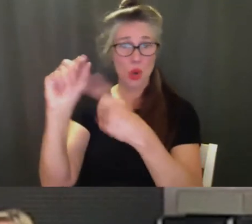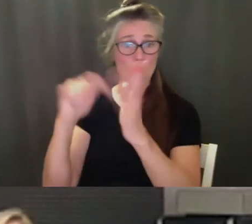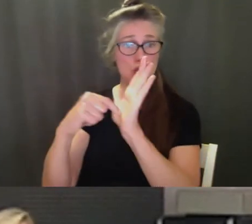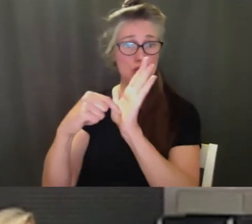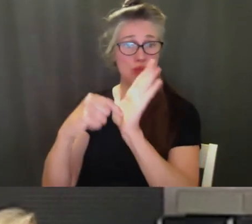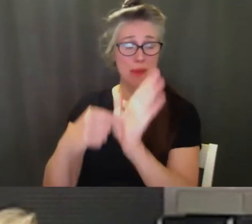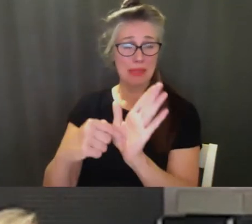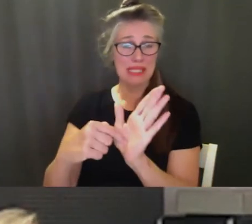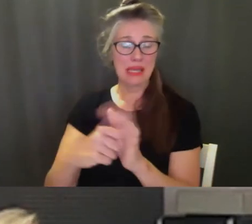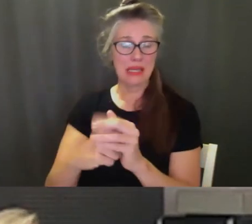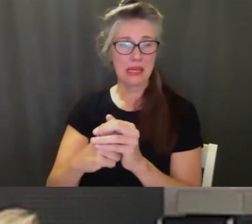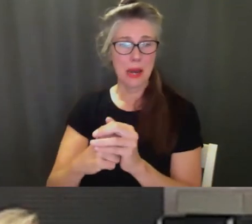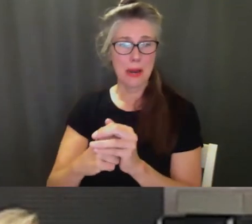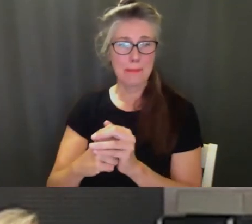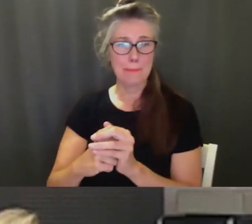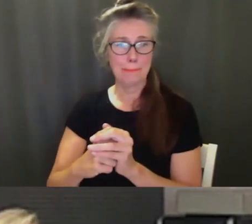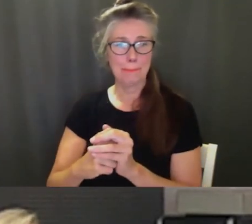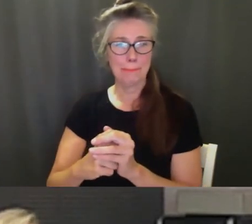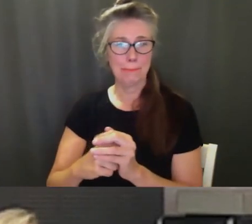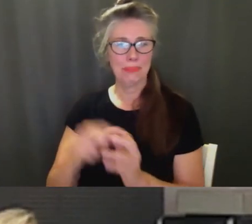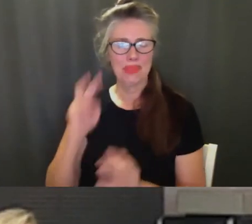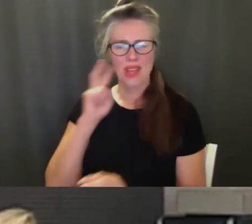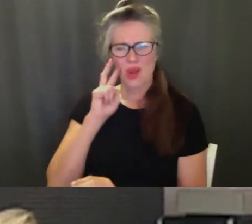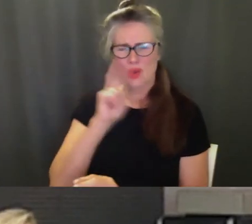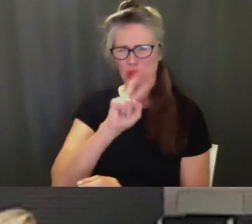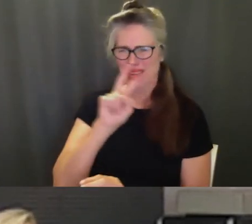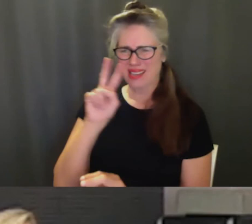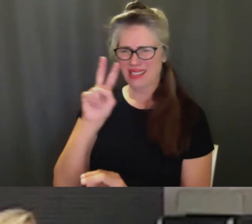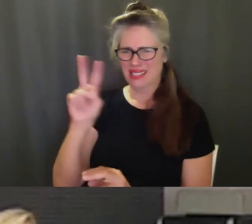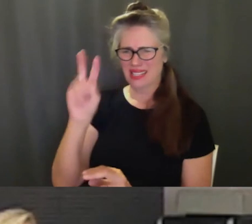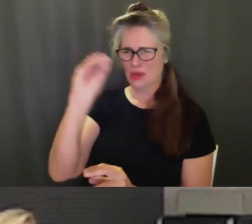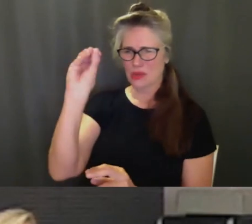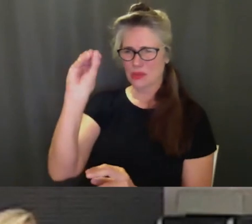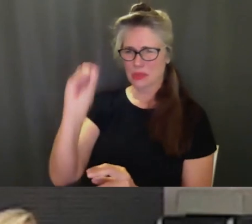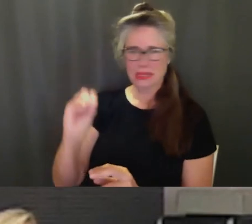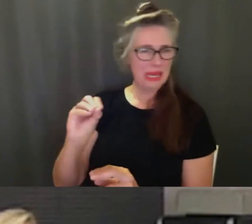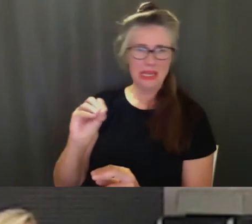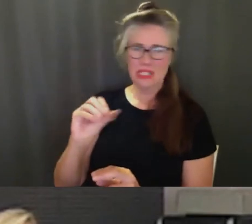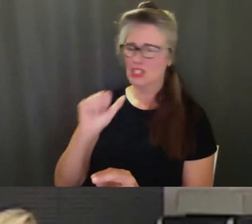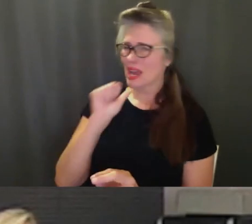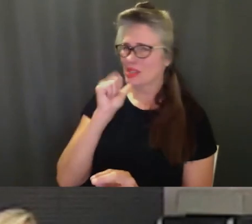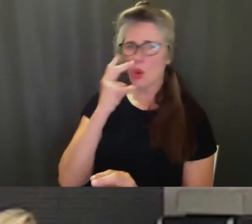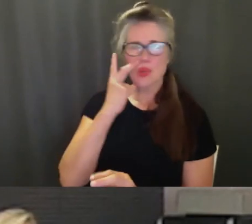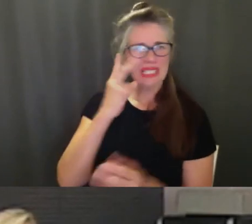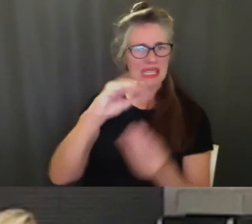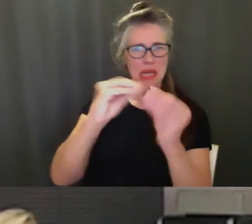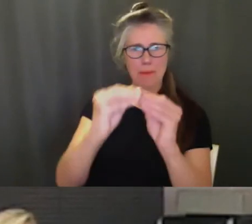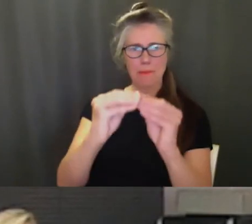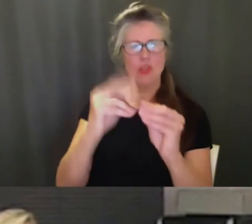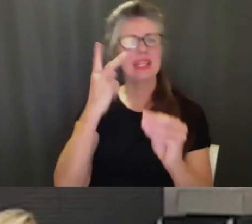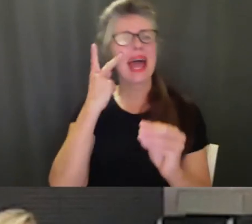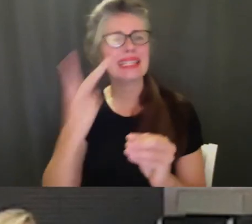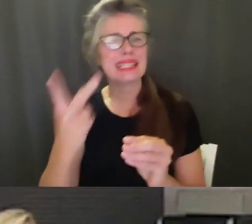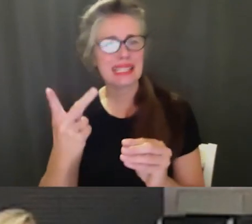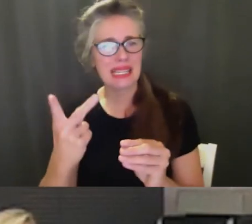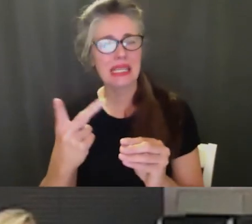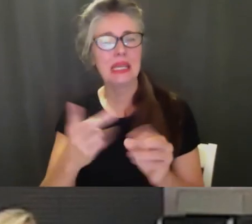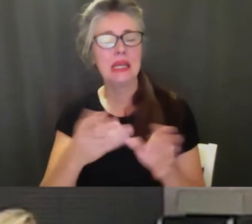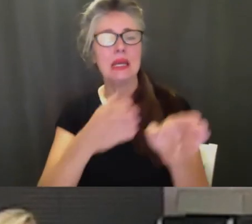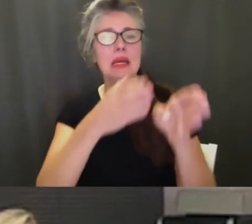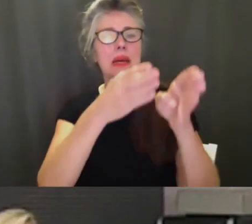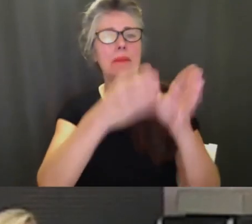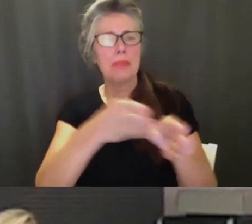represented, but when I look at those percentages, I don't look at percentages, I look at numbers. How